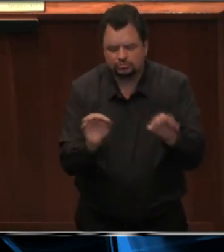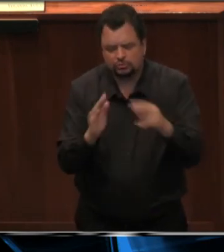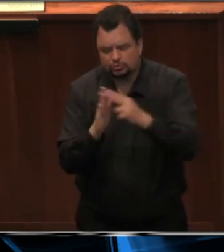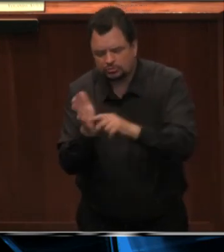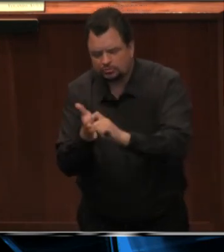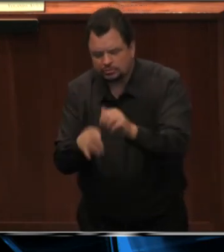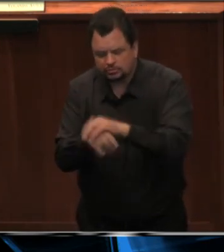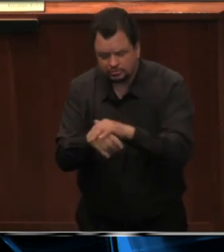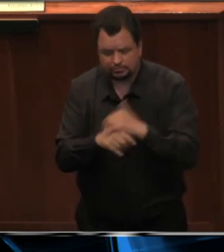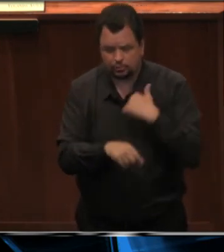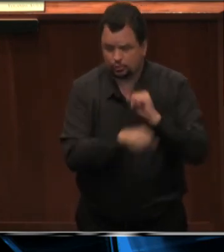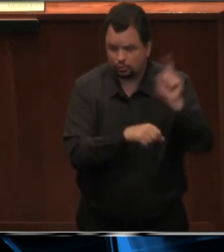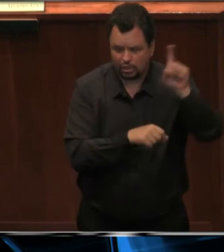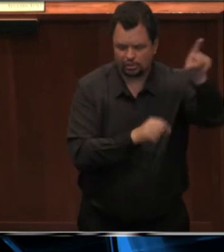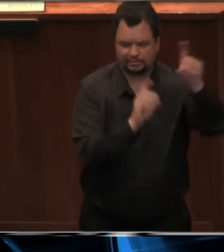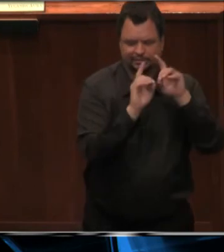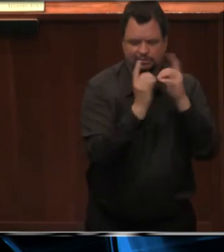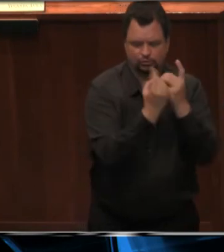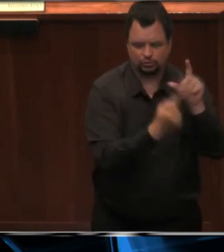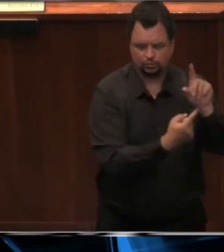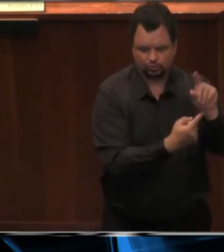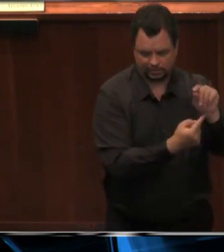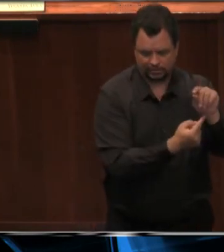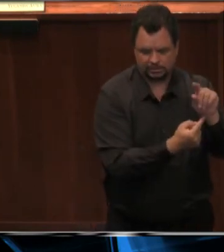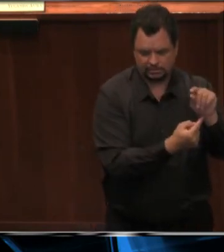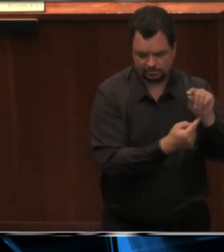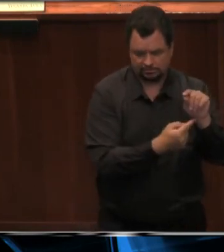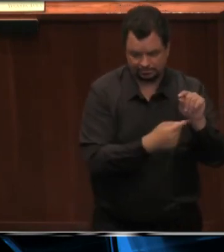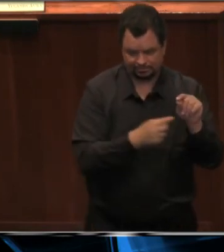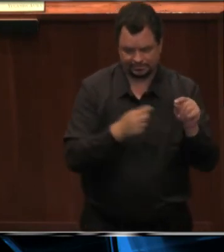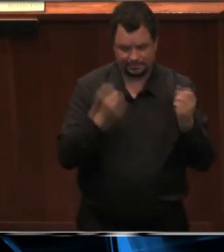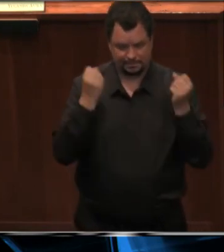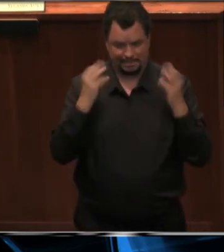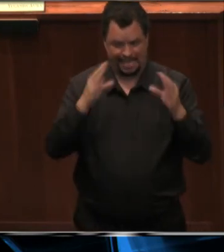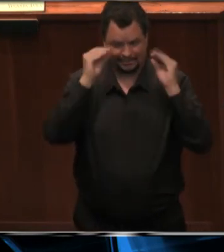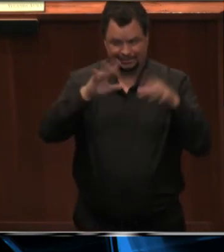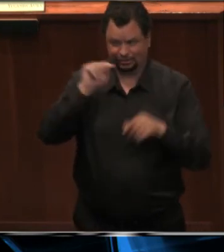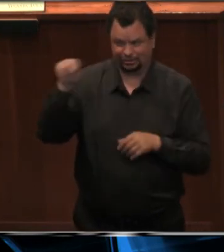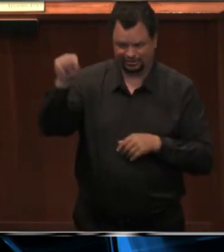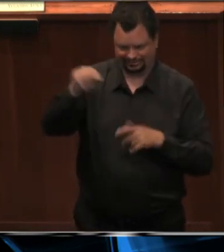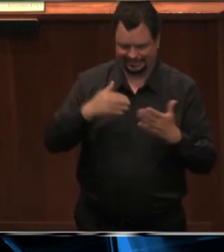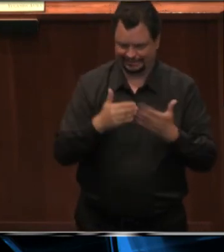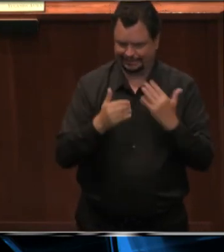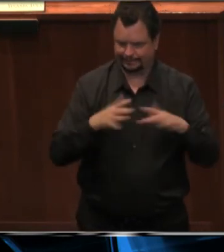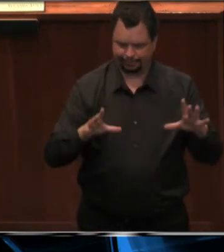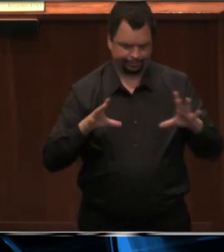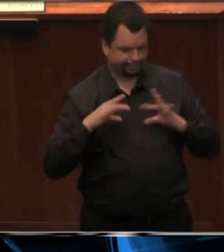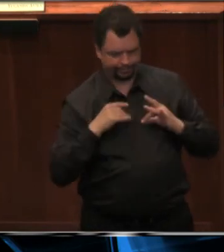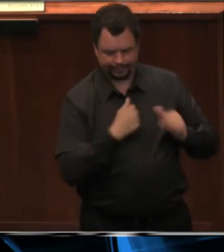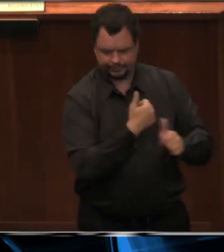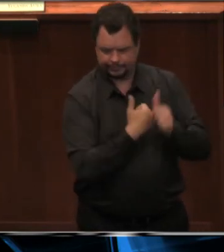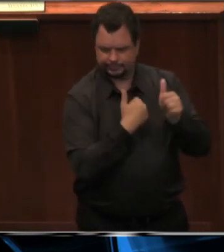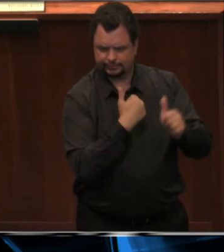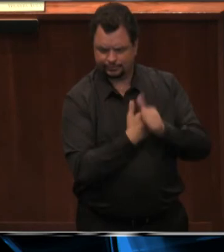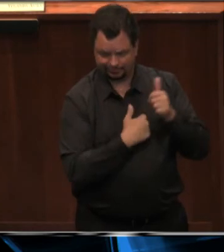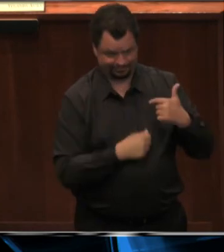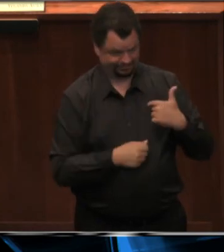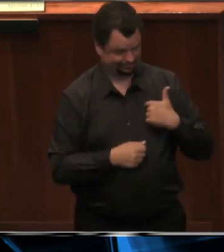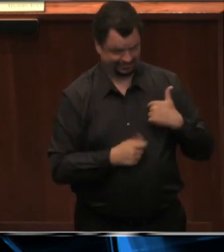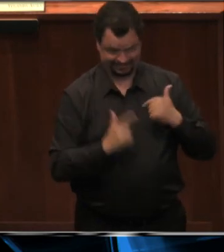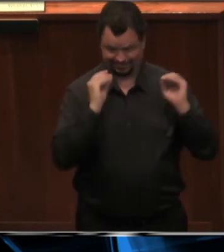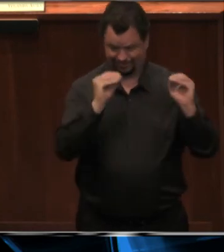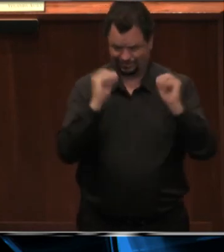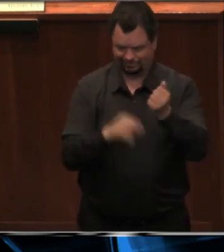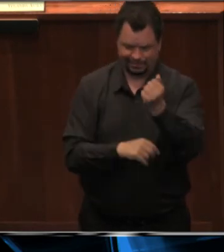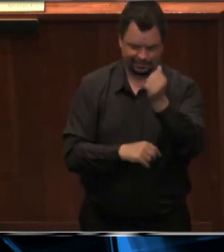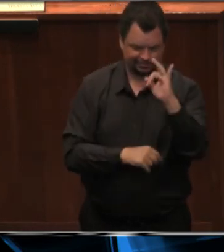another teacher who's at risk, and so it's a portion of his letter. He's been at Liberty for 18 years, and he discusses that to some degree, and then he does